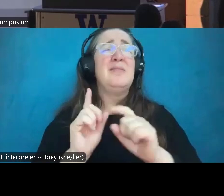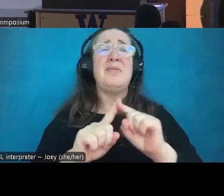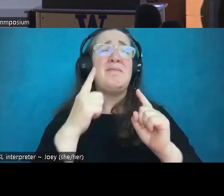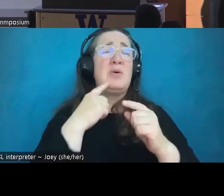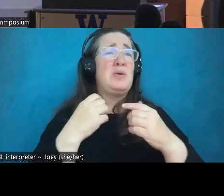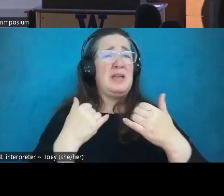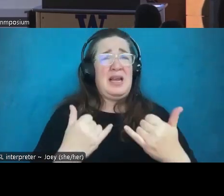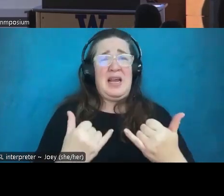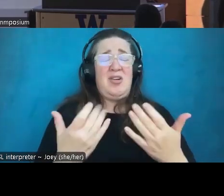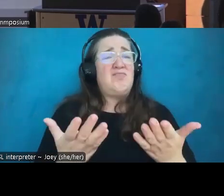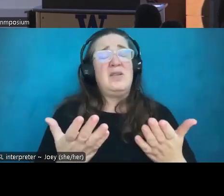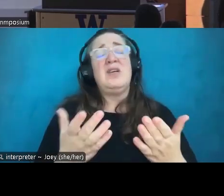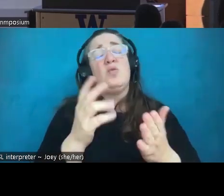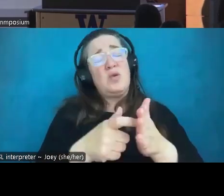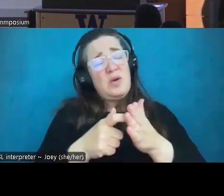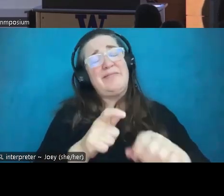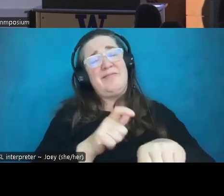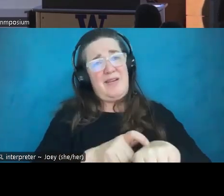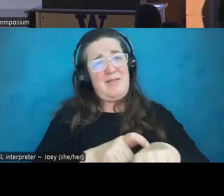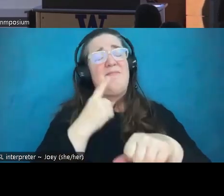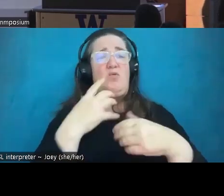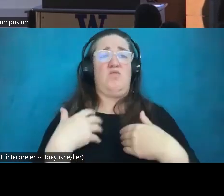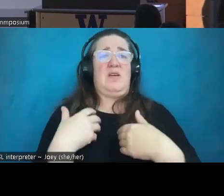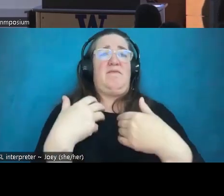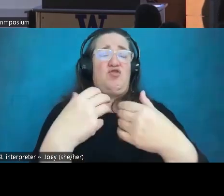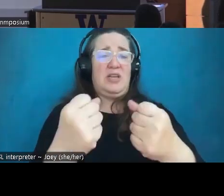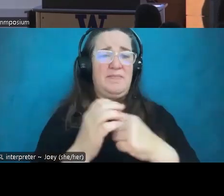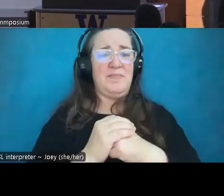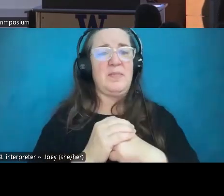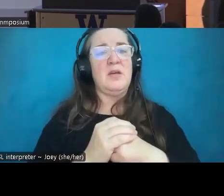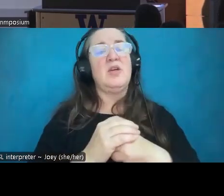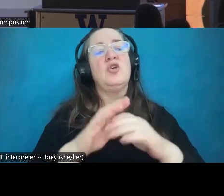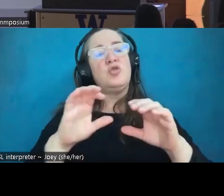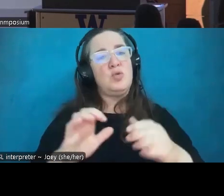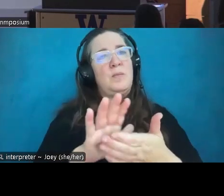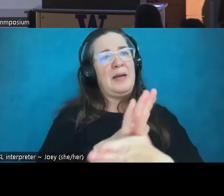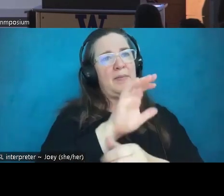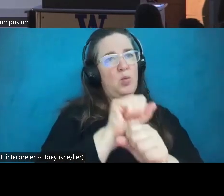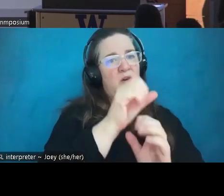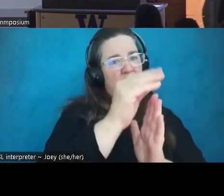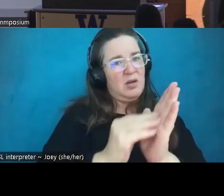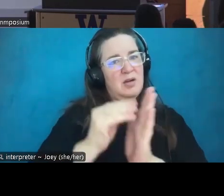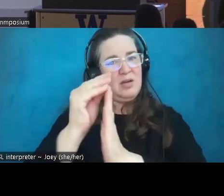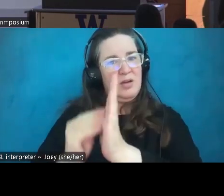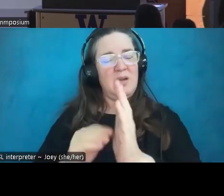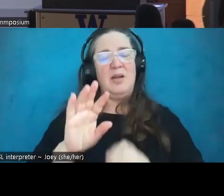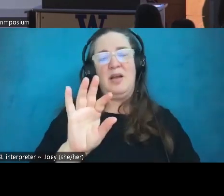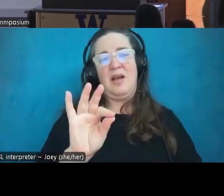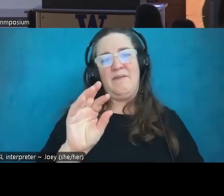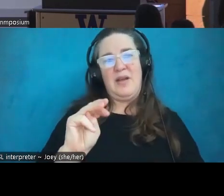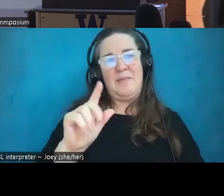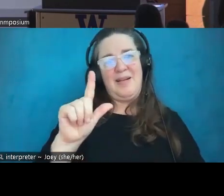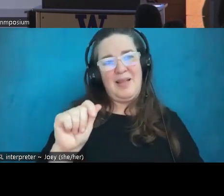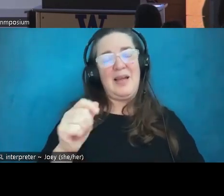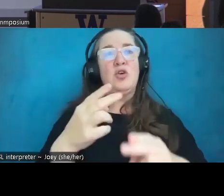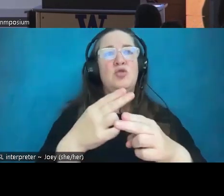them to recover. So being willing to do the paperwork, the FMLA, the short-term disability, it matters. Obviously, this doesn't